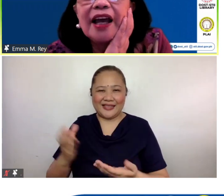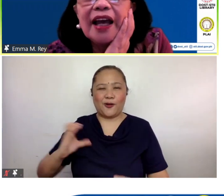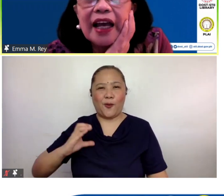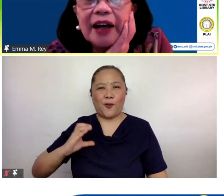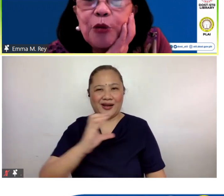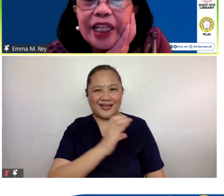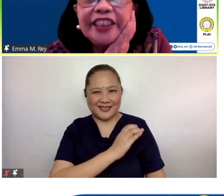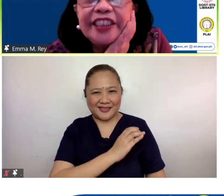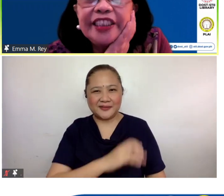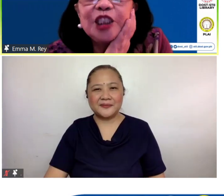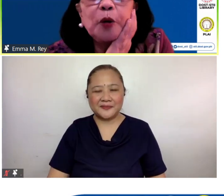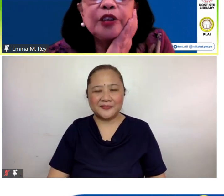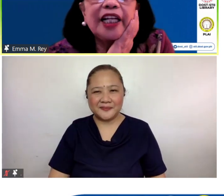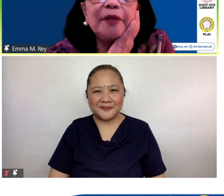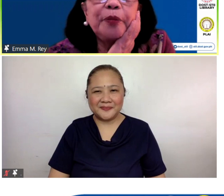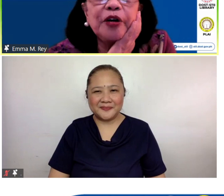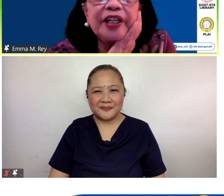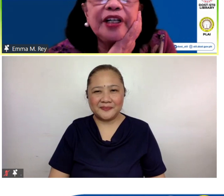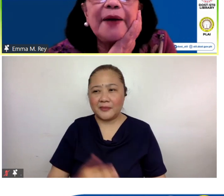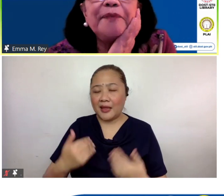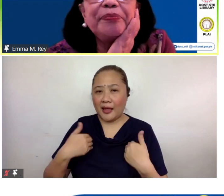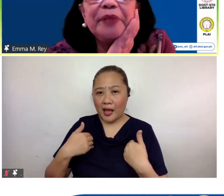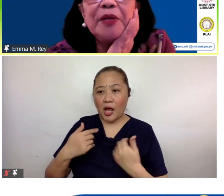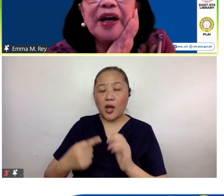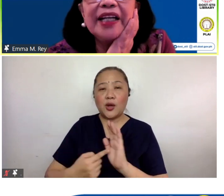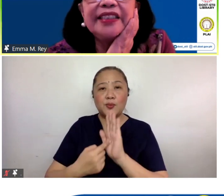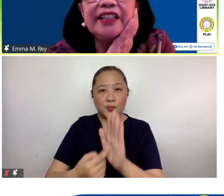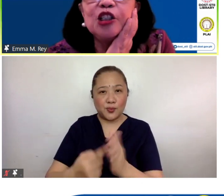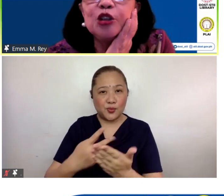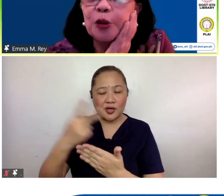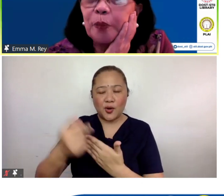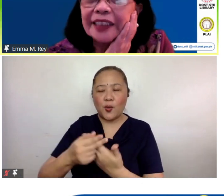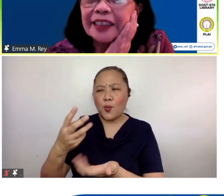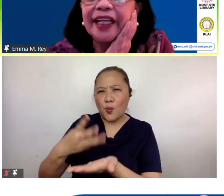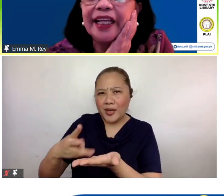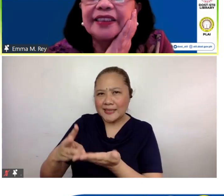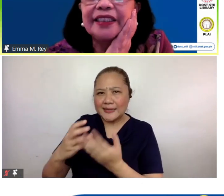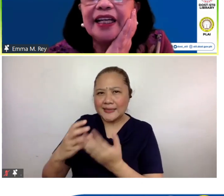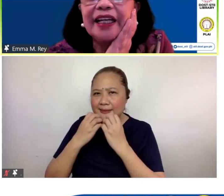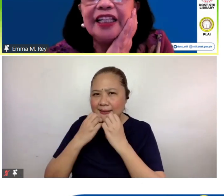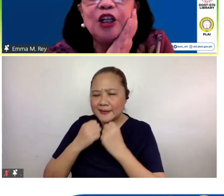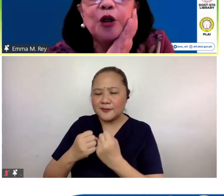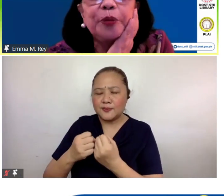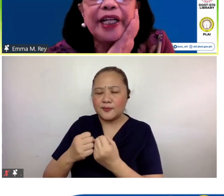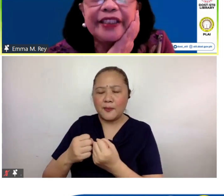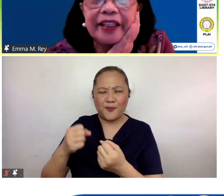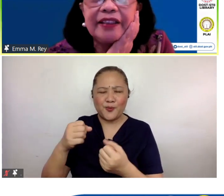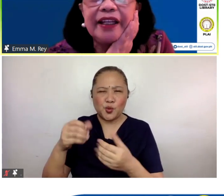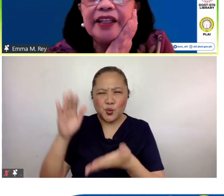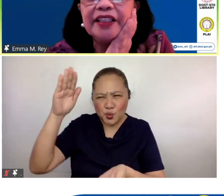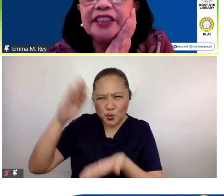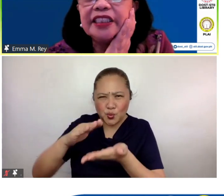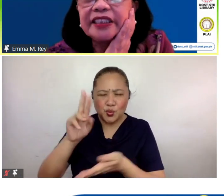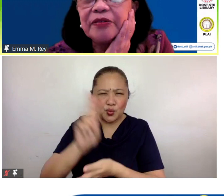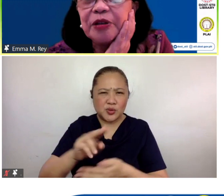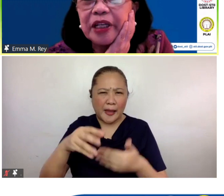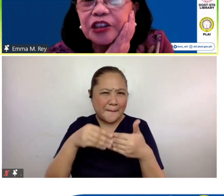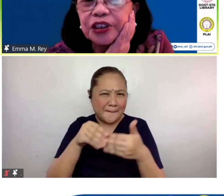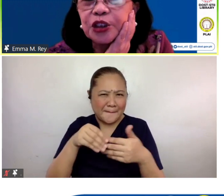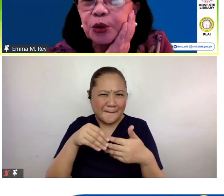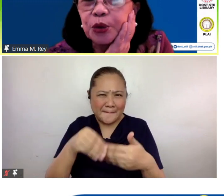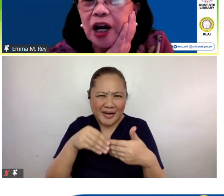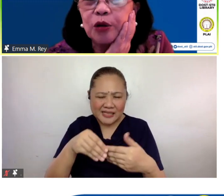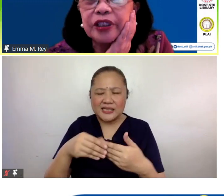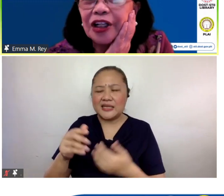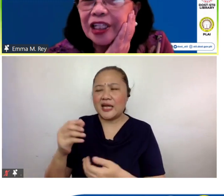launched a waste disposal program minimizing the use of plastics and incorporated energy-saving